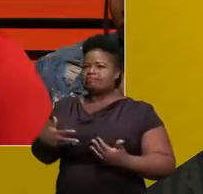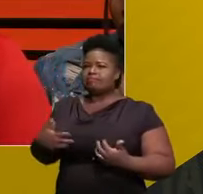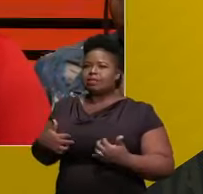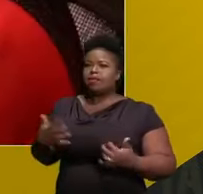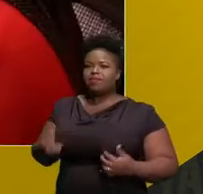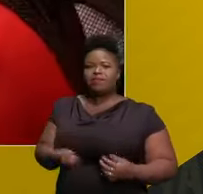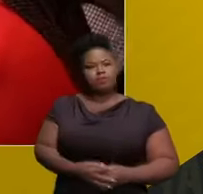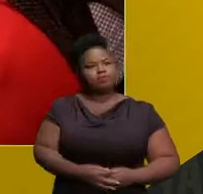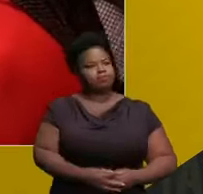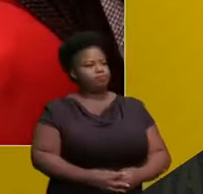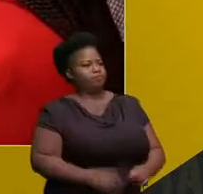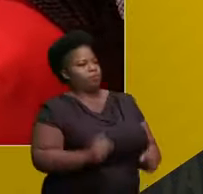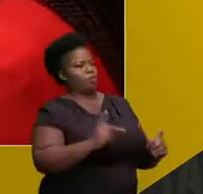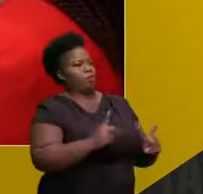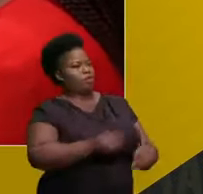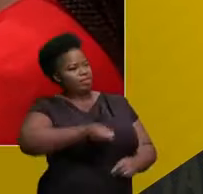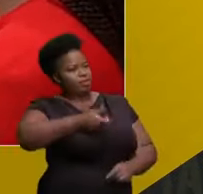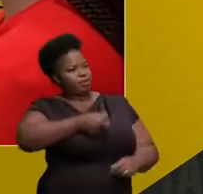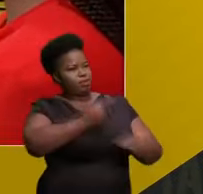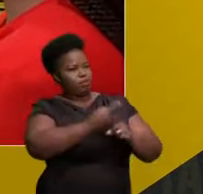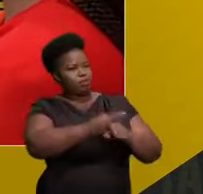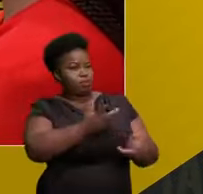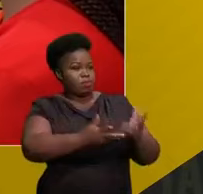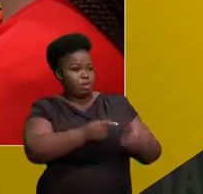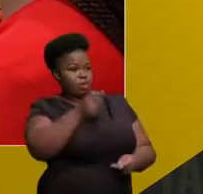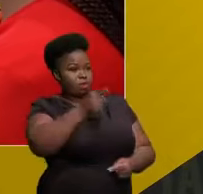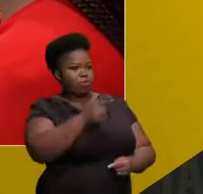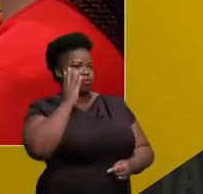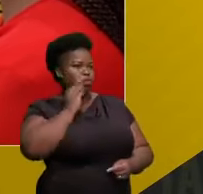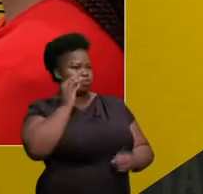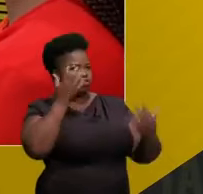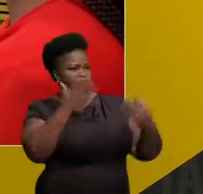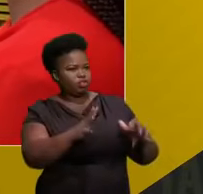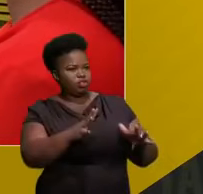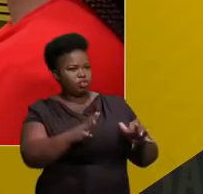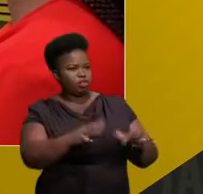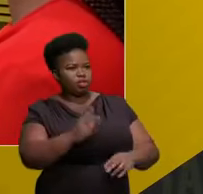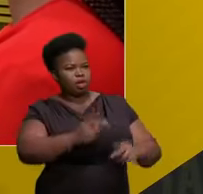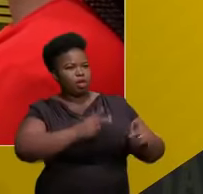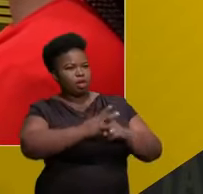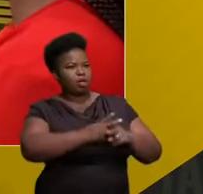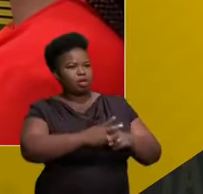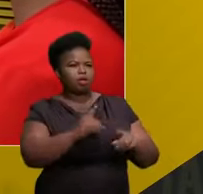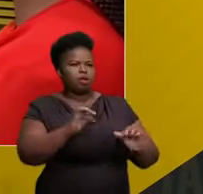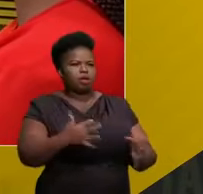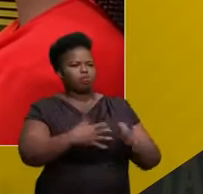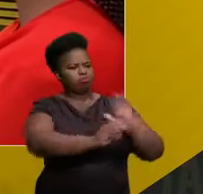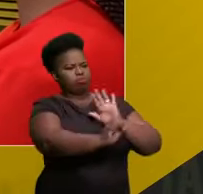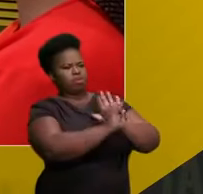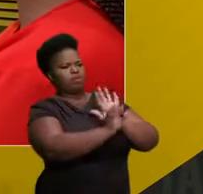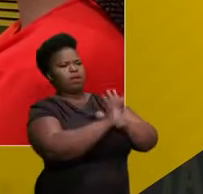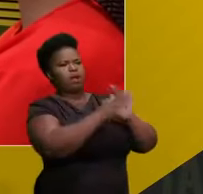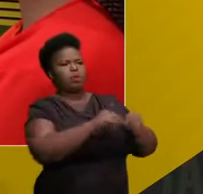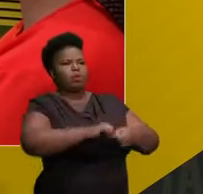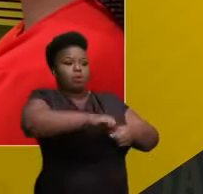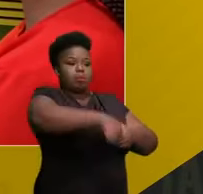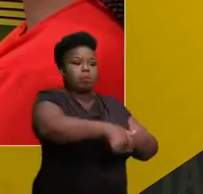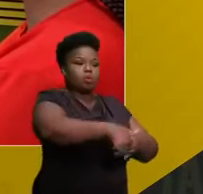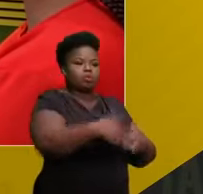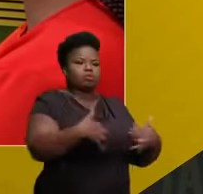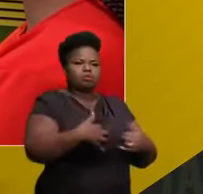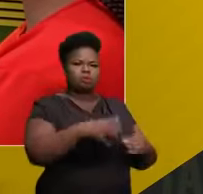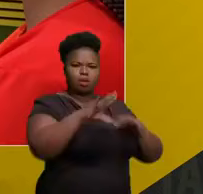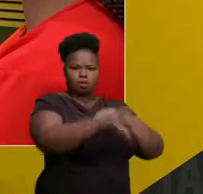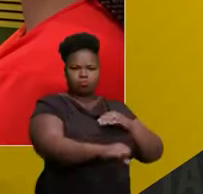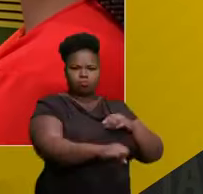So I just khulume kancane ngokuthi mhlambe njengomuntu who's gone through trauma, right? Like how do we identify the post trauma? How umbona